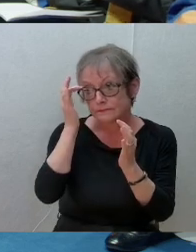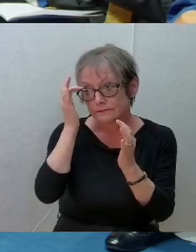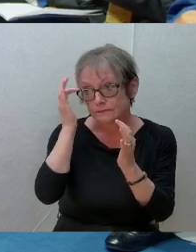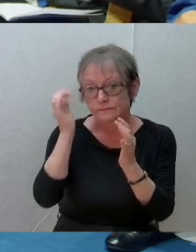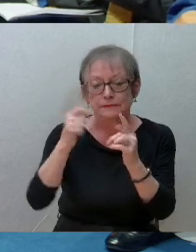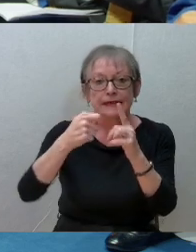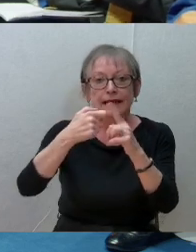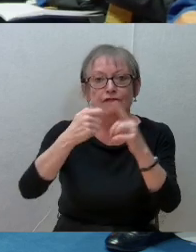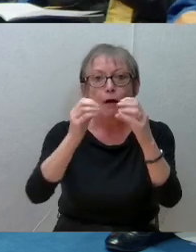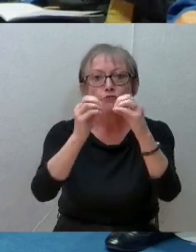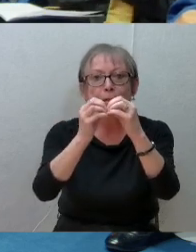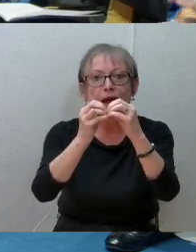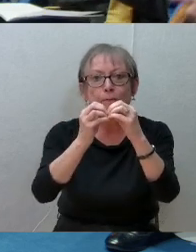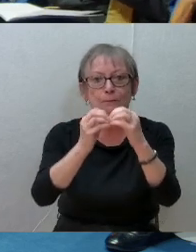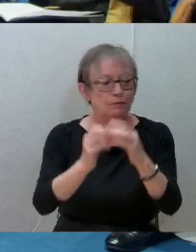Kiva Bremner.